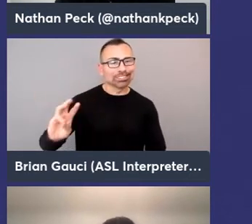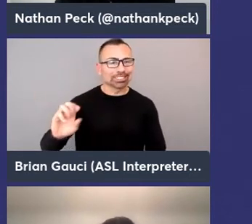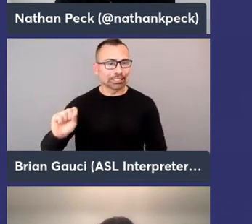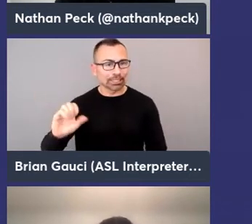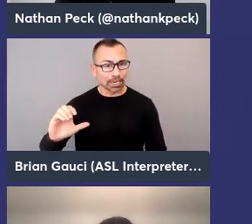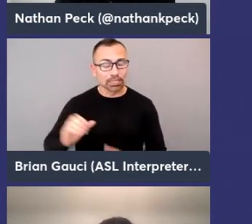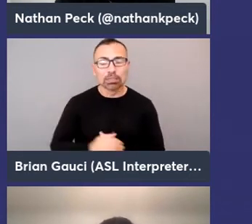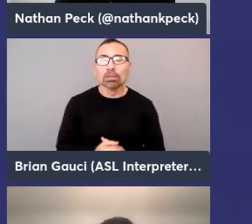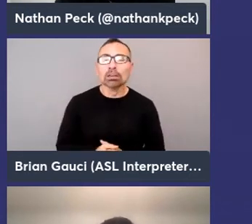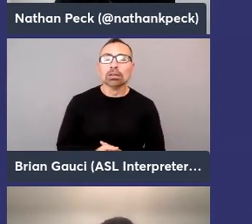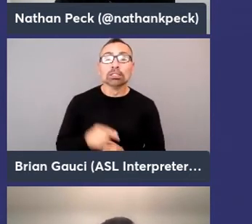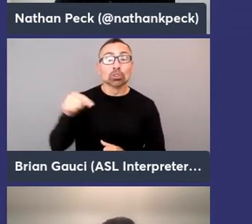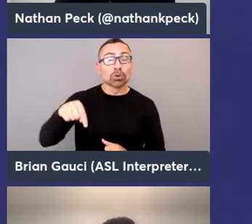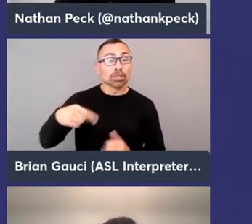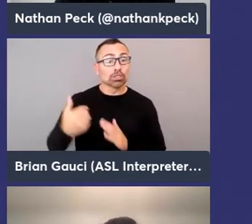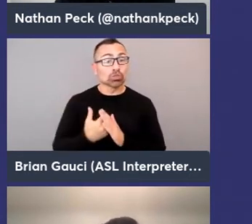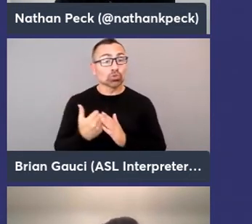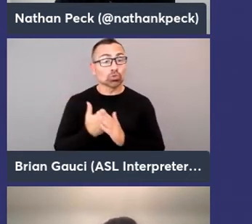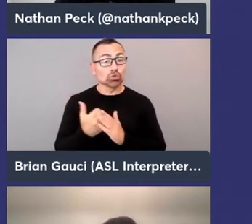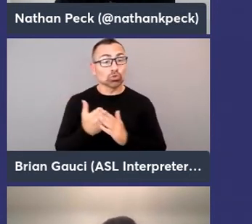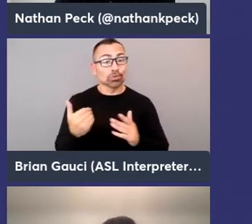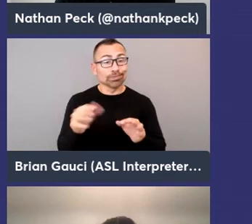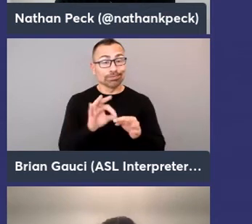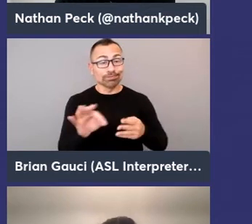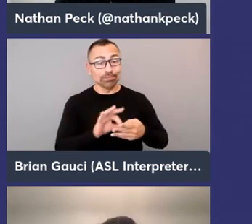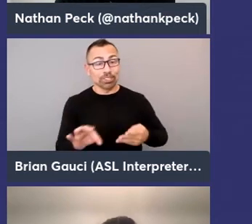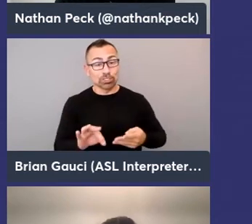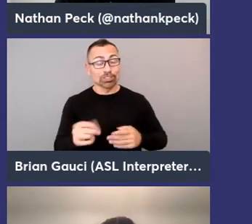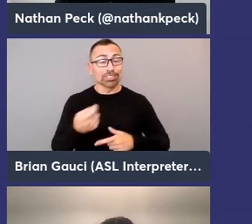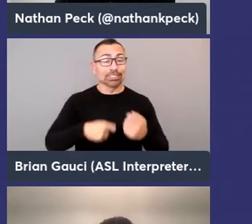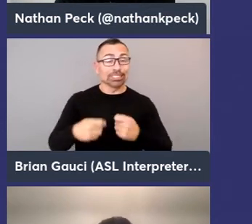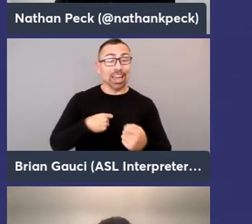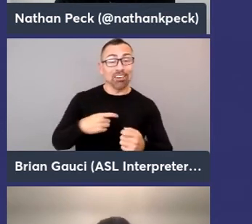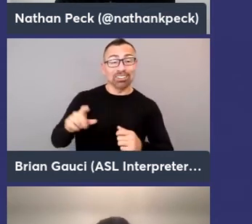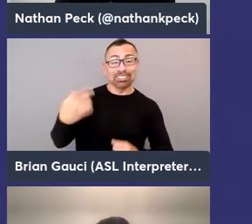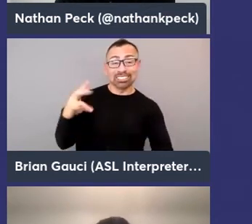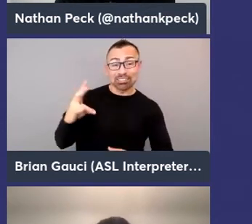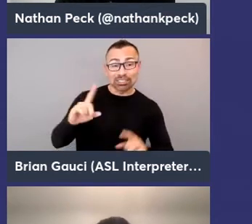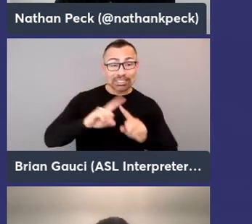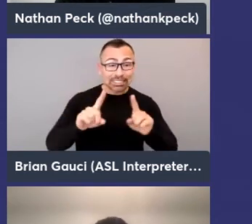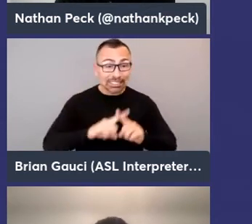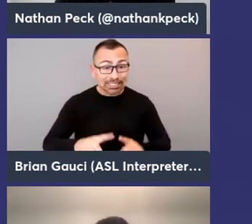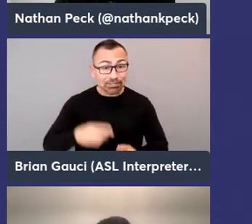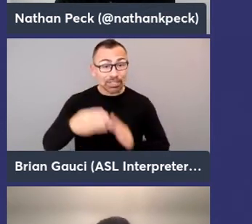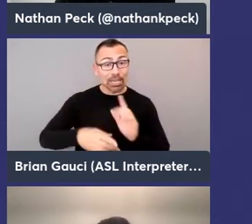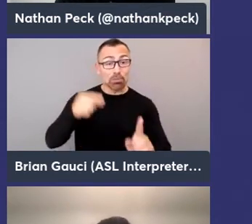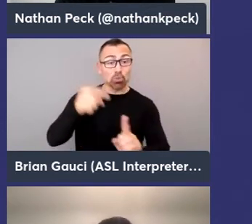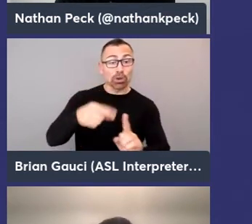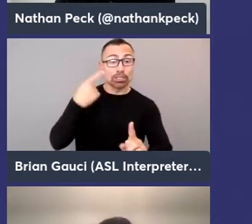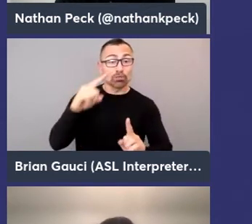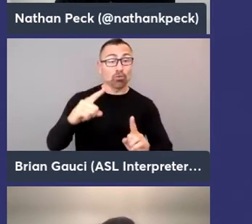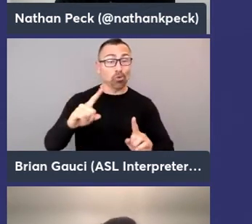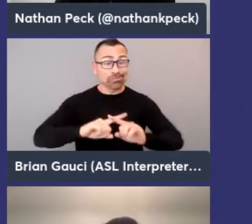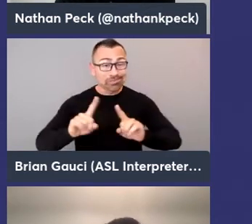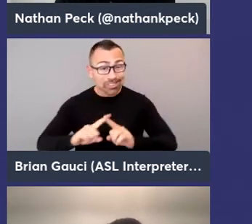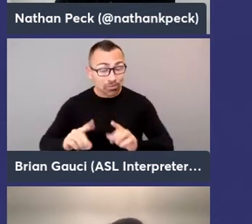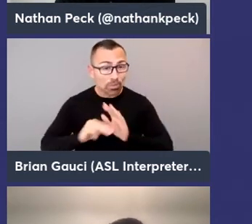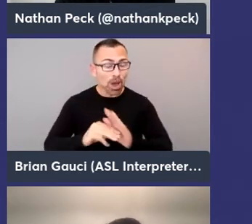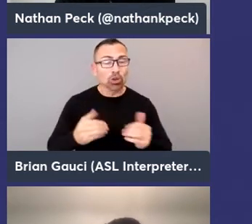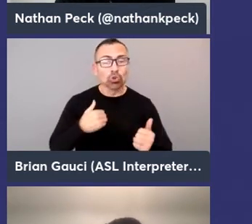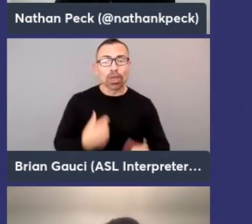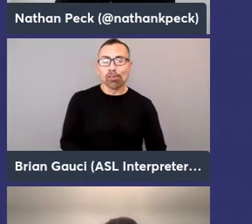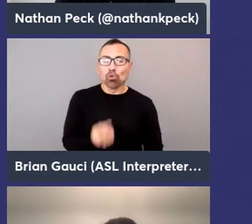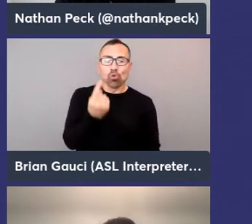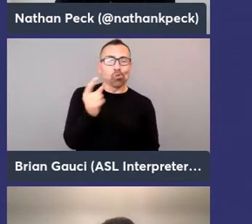So with this new feature, rather than having 17 different endpoints to host your models, we have one instance to host all